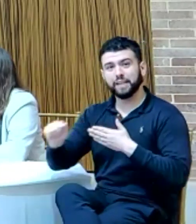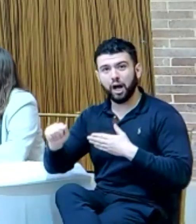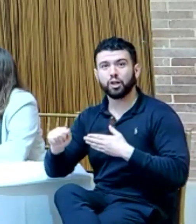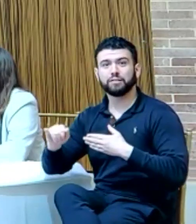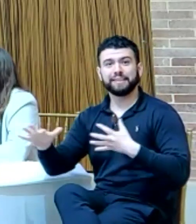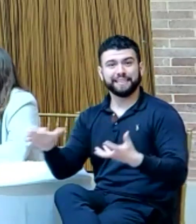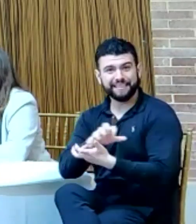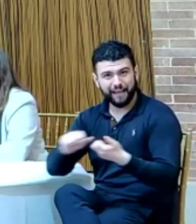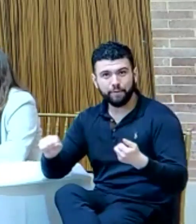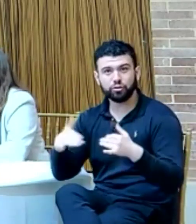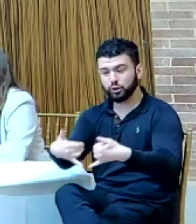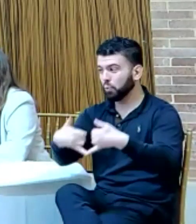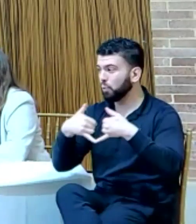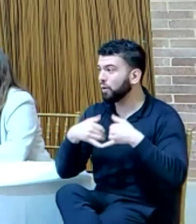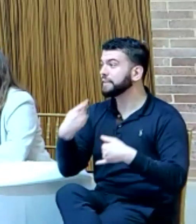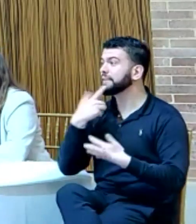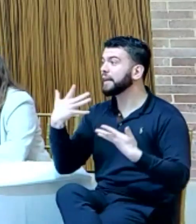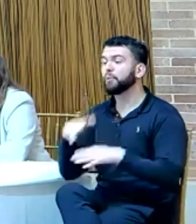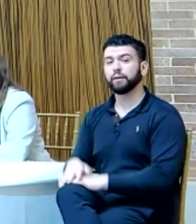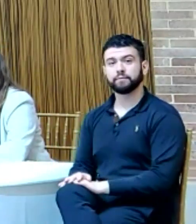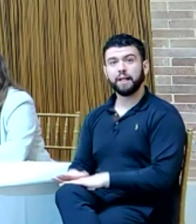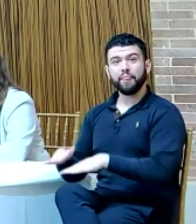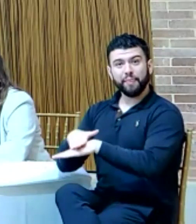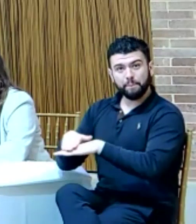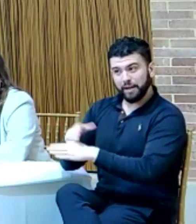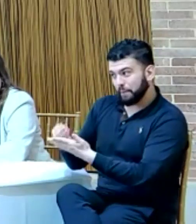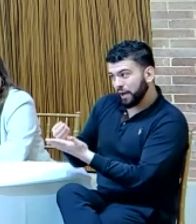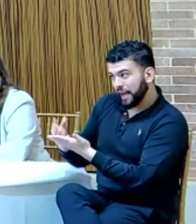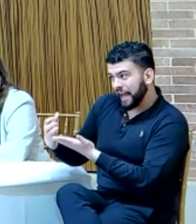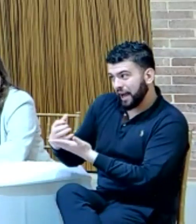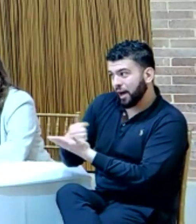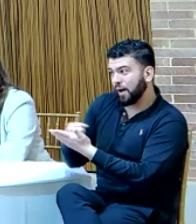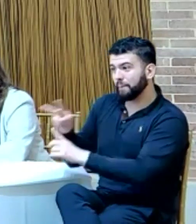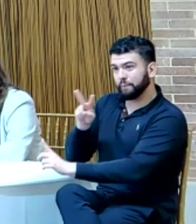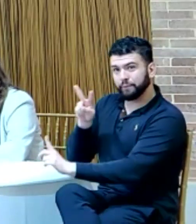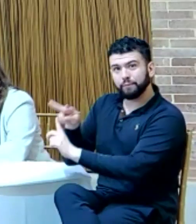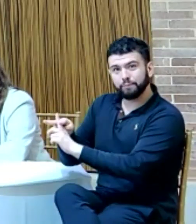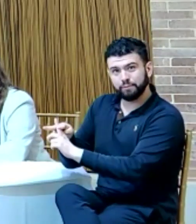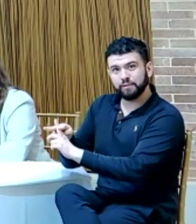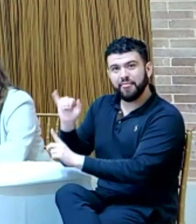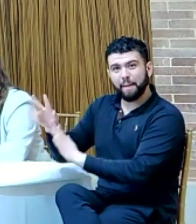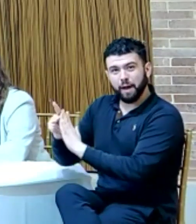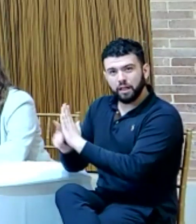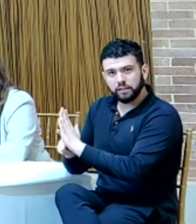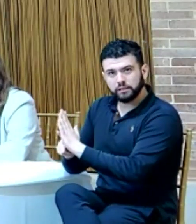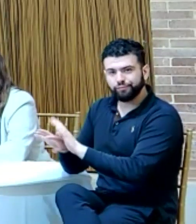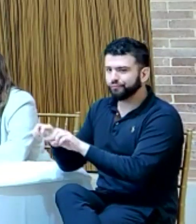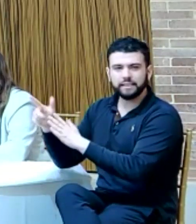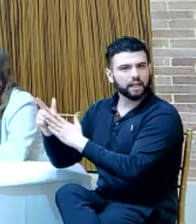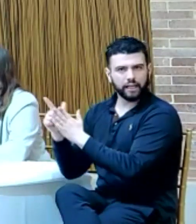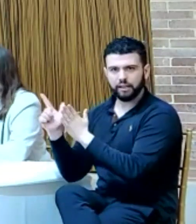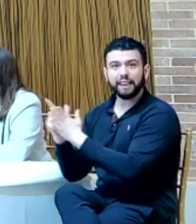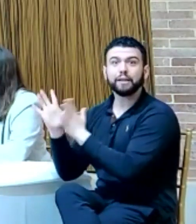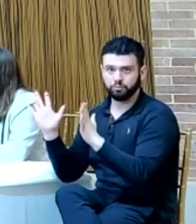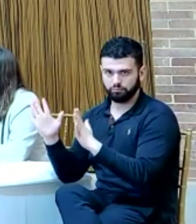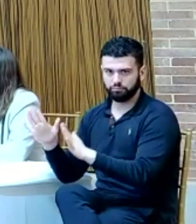clarifying the minimum income policies as applied to voucher holders are illegal so please uh please keep that